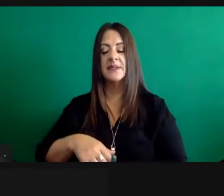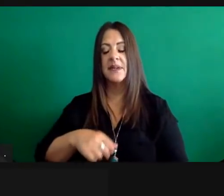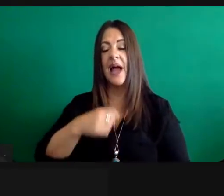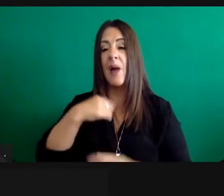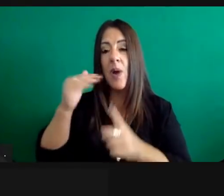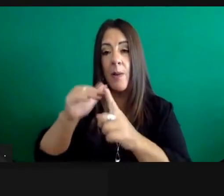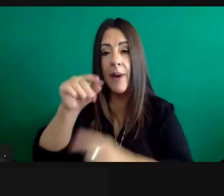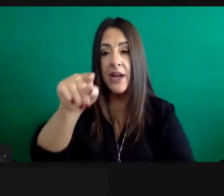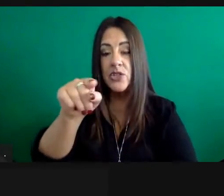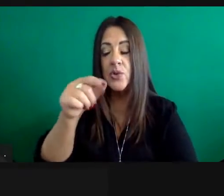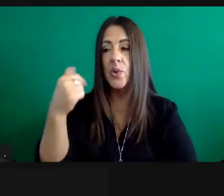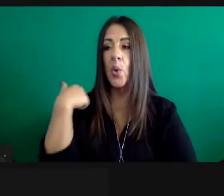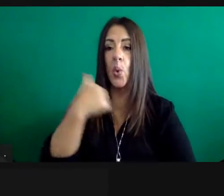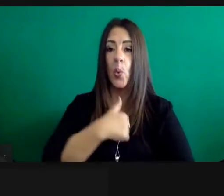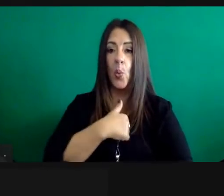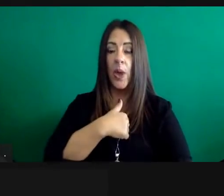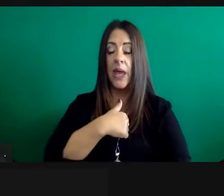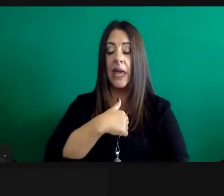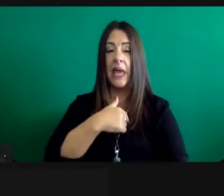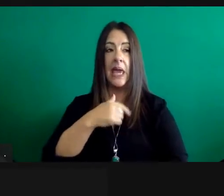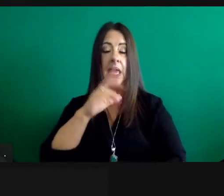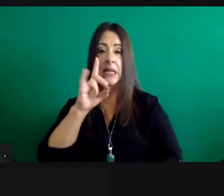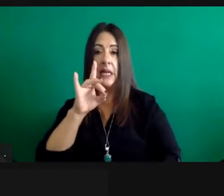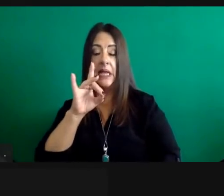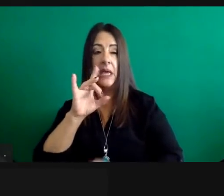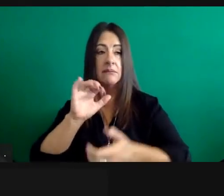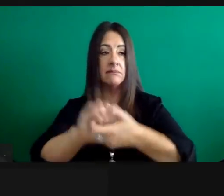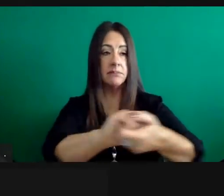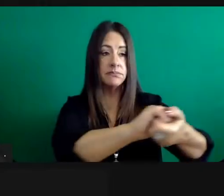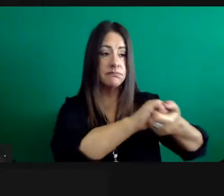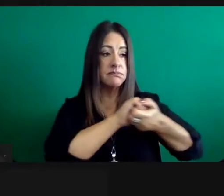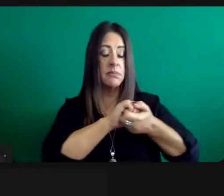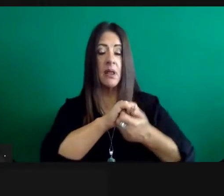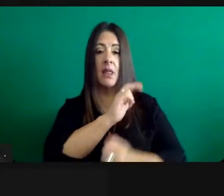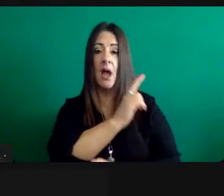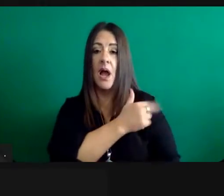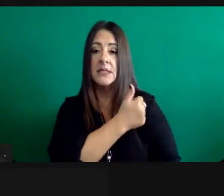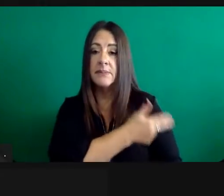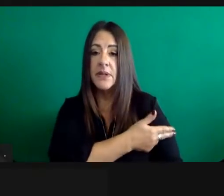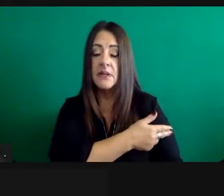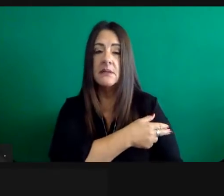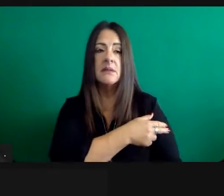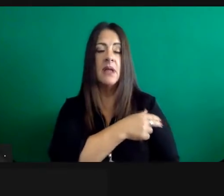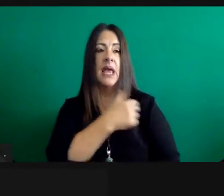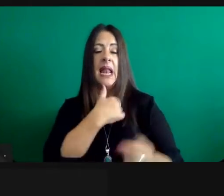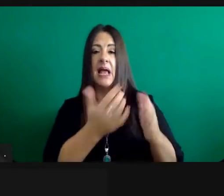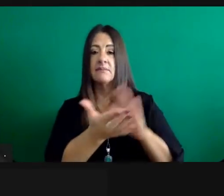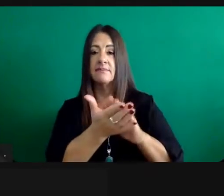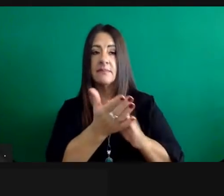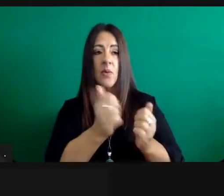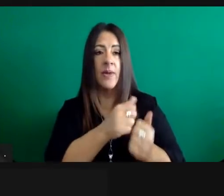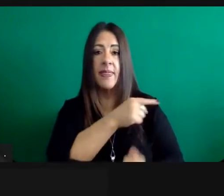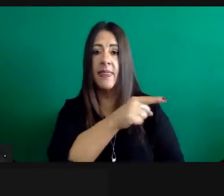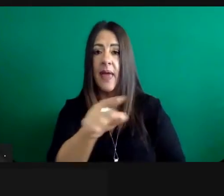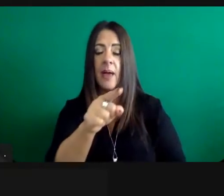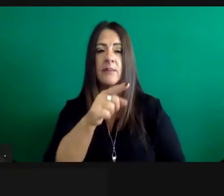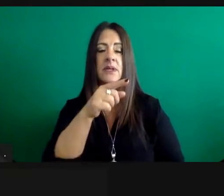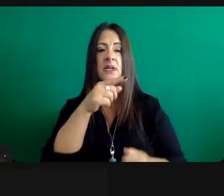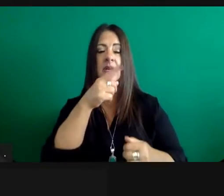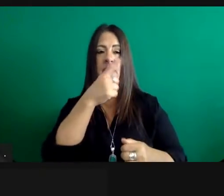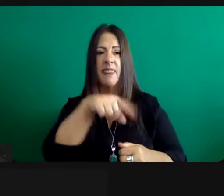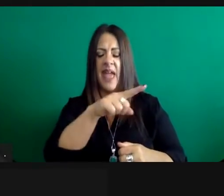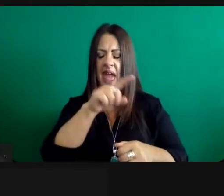as a state, our hospital partners, and I commend so many of them for stepping up and creating the